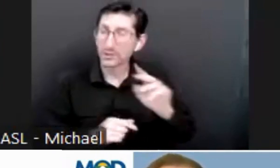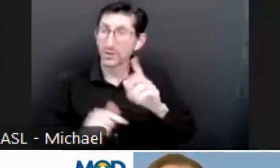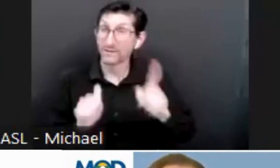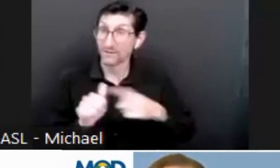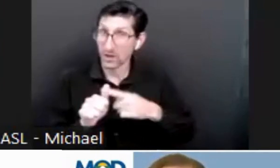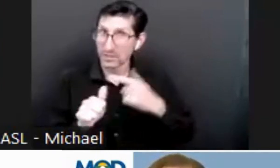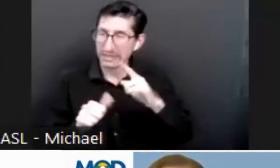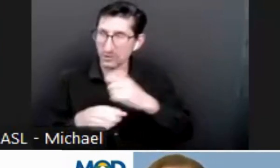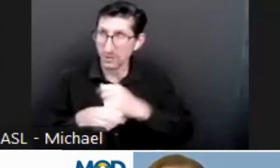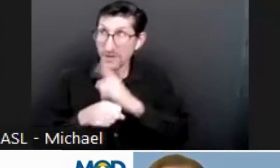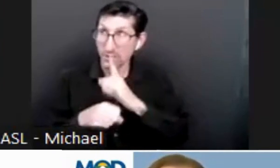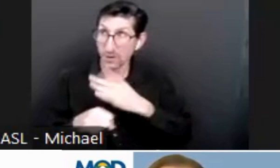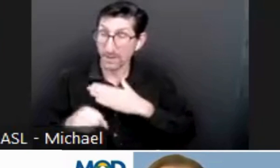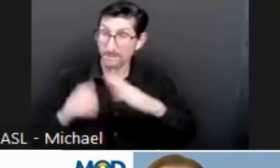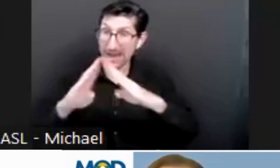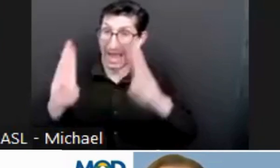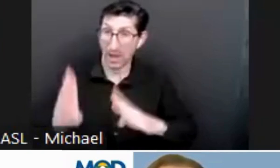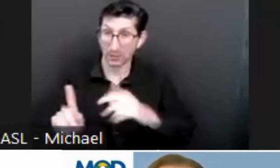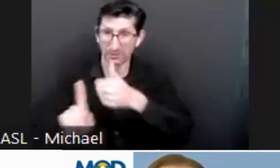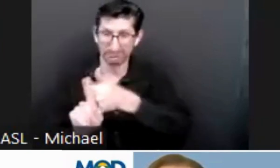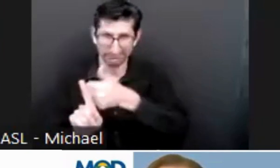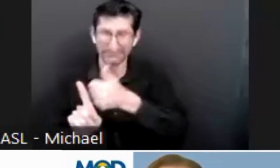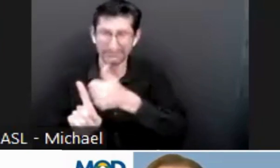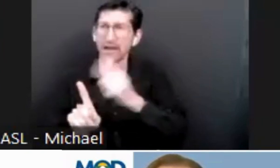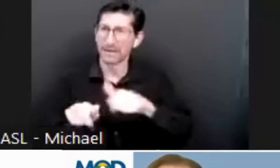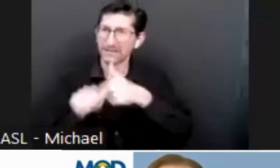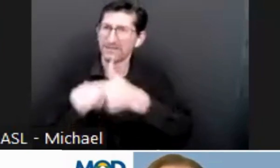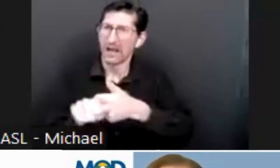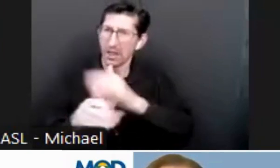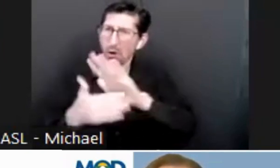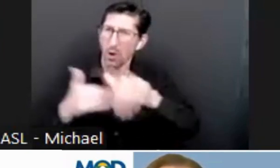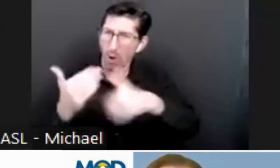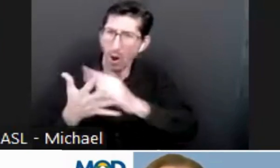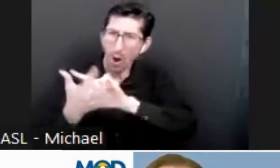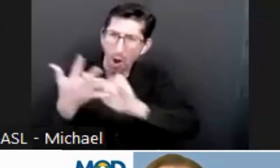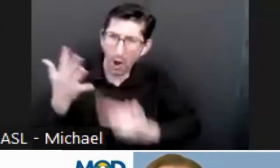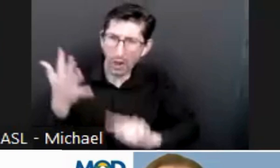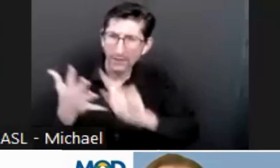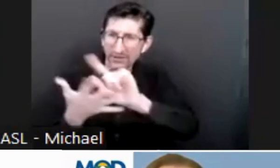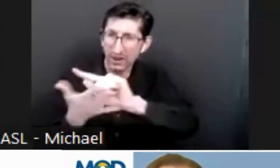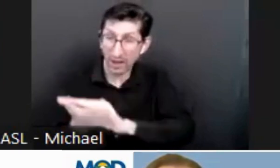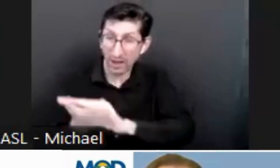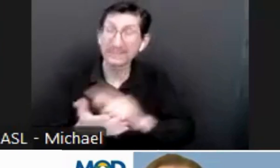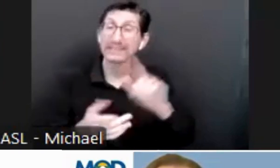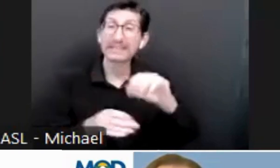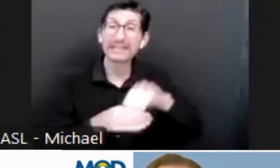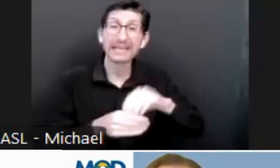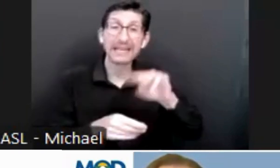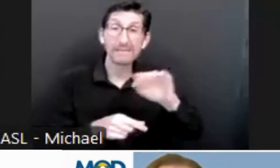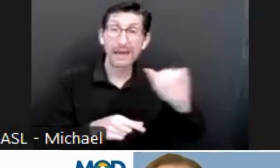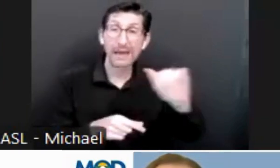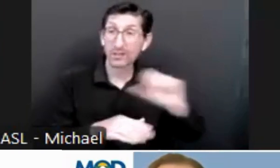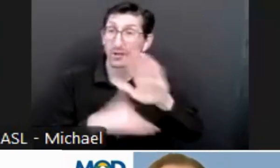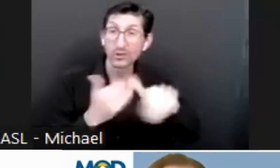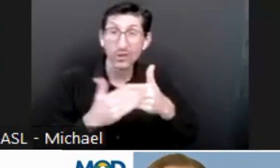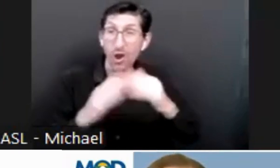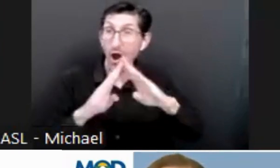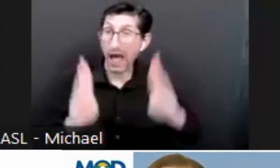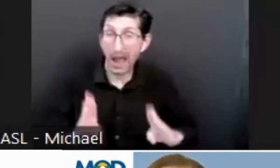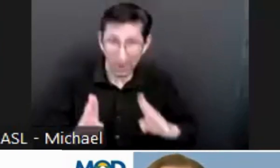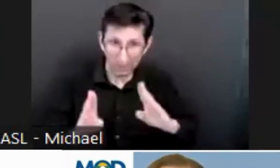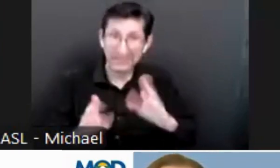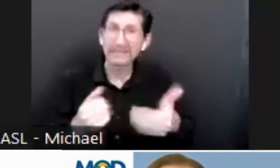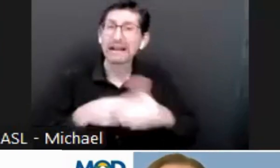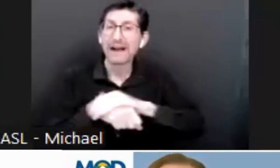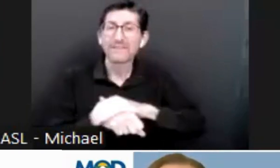covered. So like Naomi was talking about earlier, in Massachusetts, all housing is covered except two-family owner occupied, meaning there's